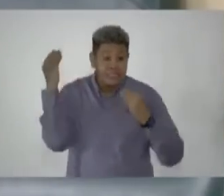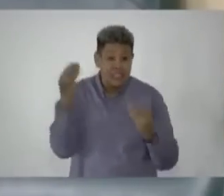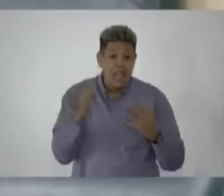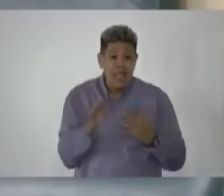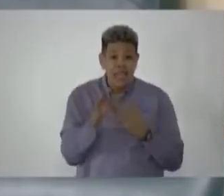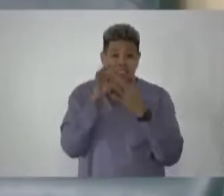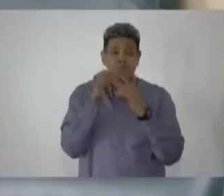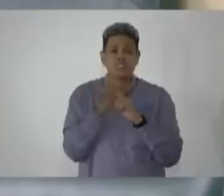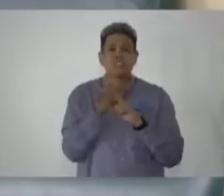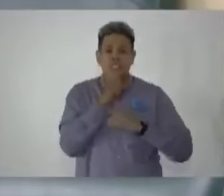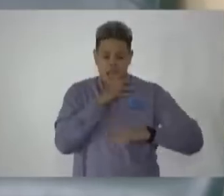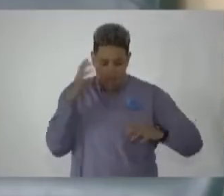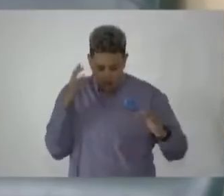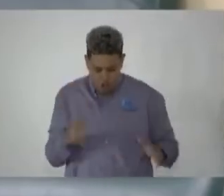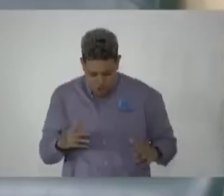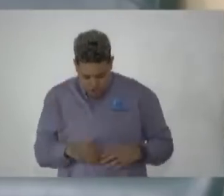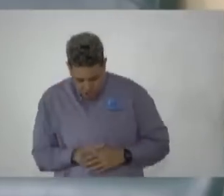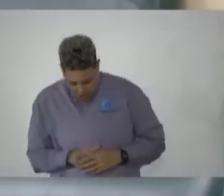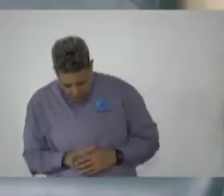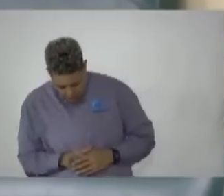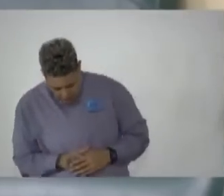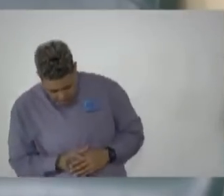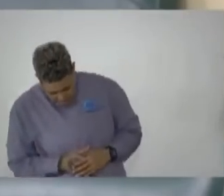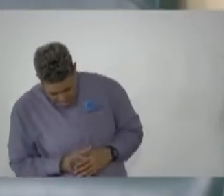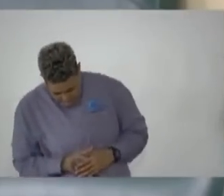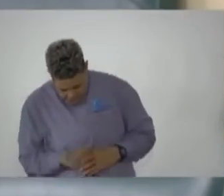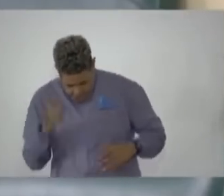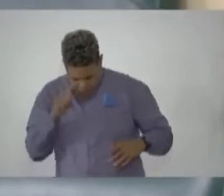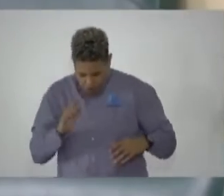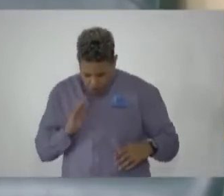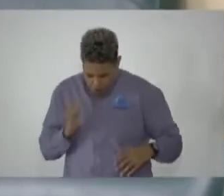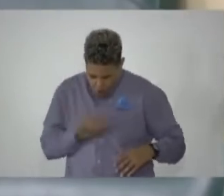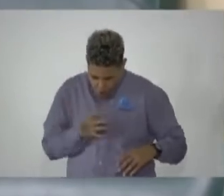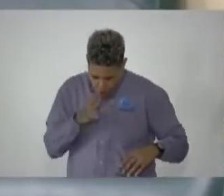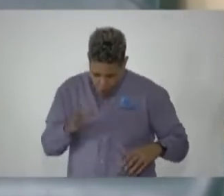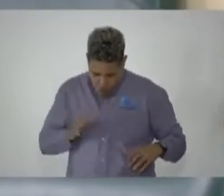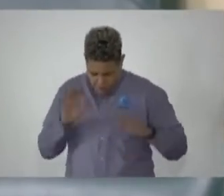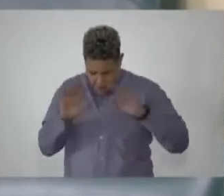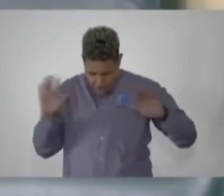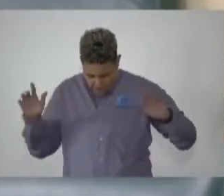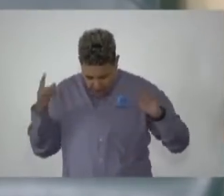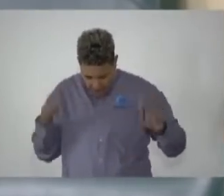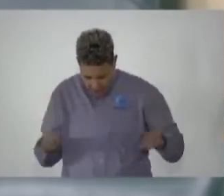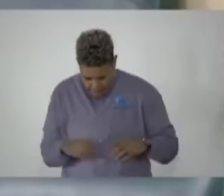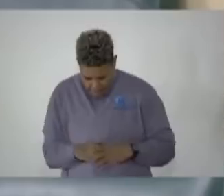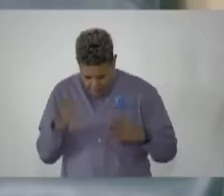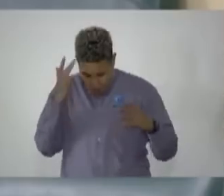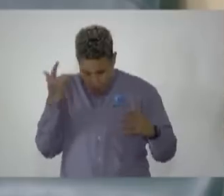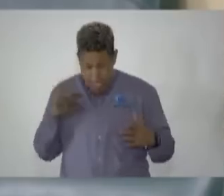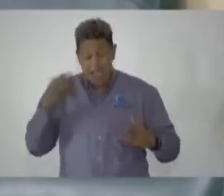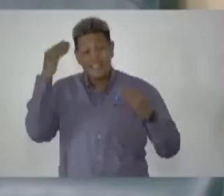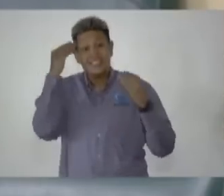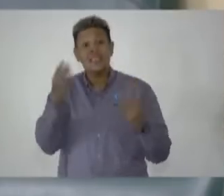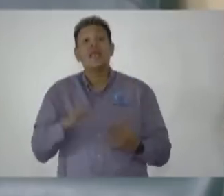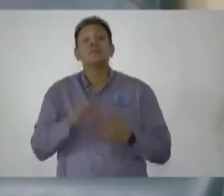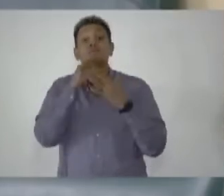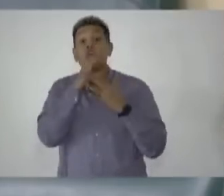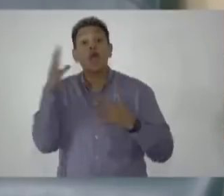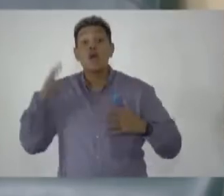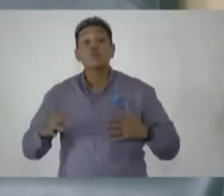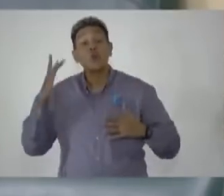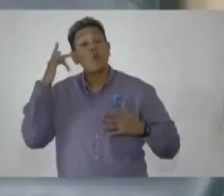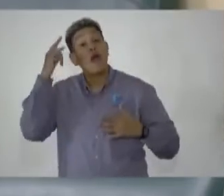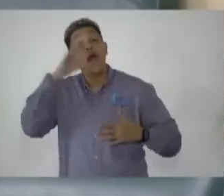especially agriculture, for our women. Why I say especially agriculture,